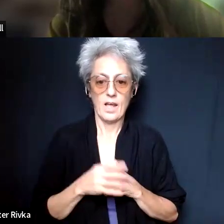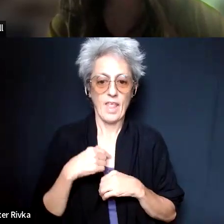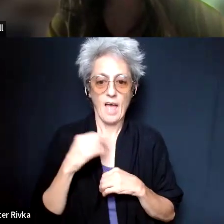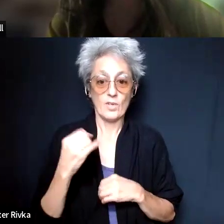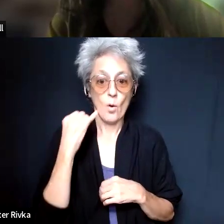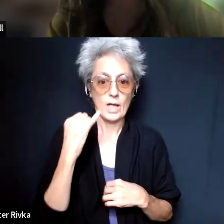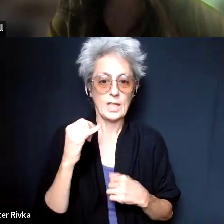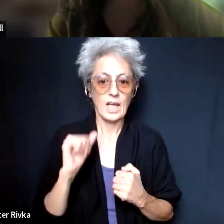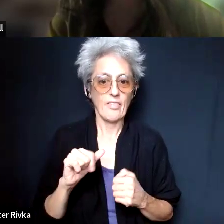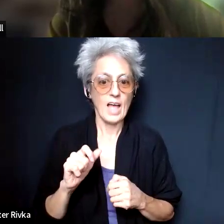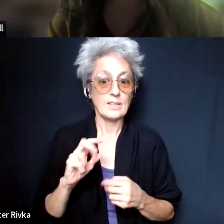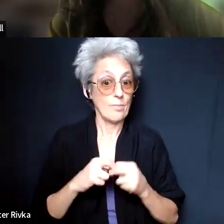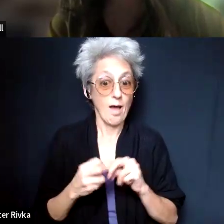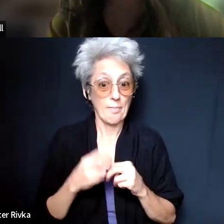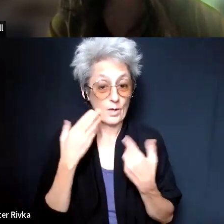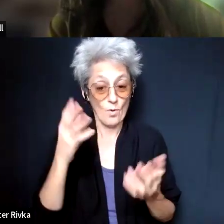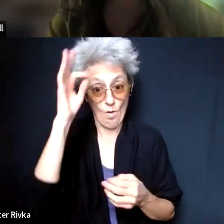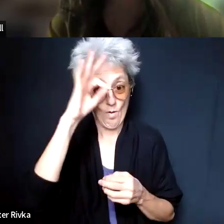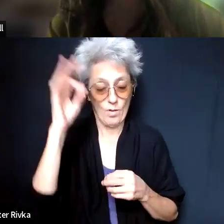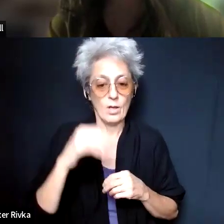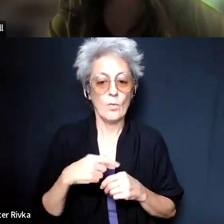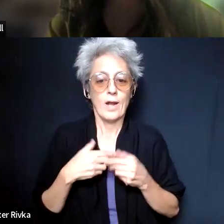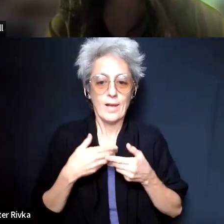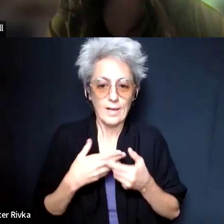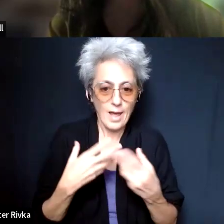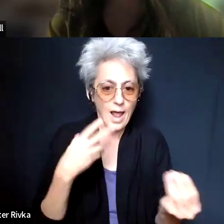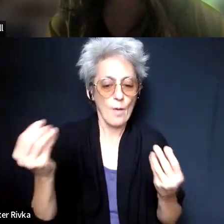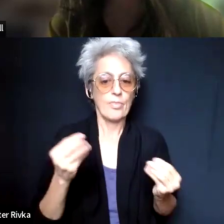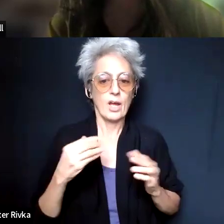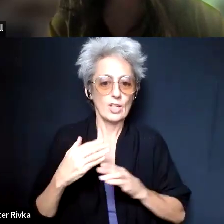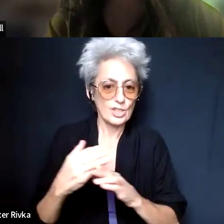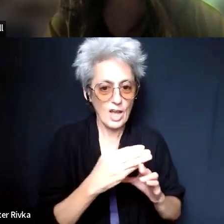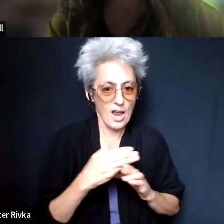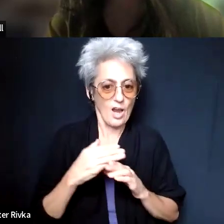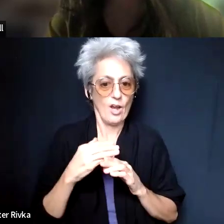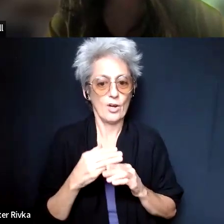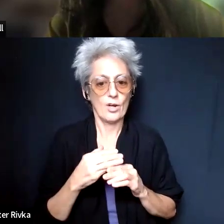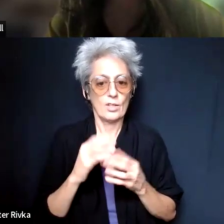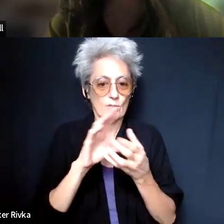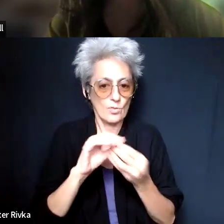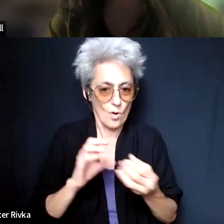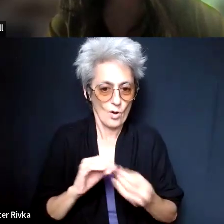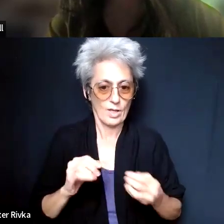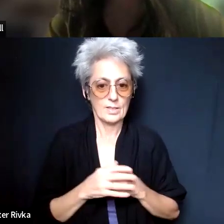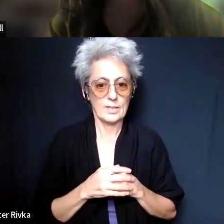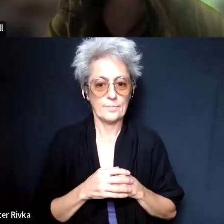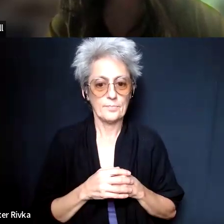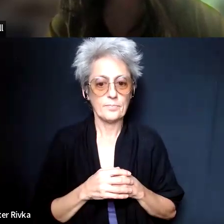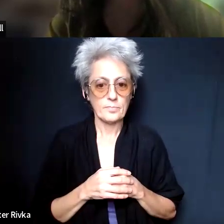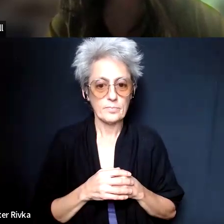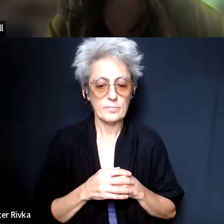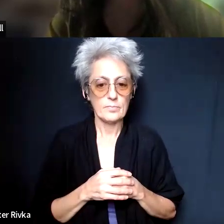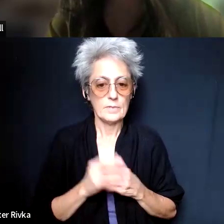so we really want to get out in the public and just share those stories and this